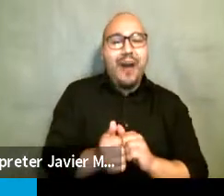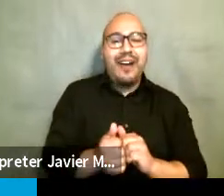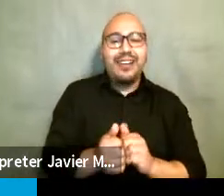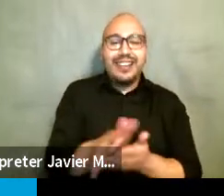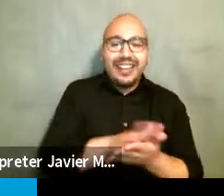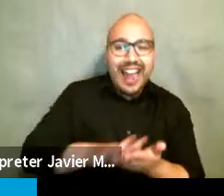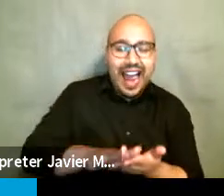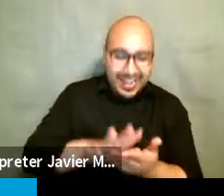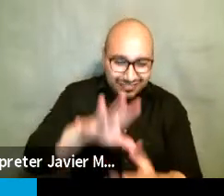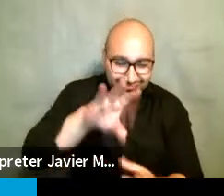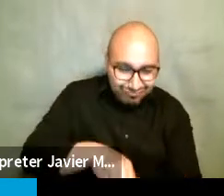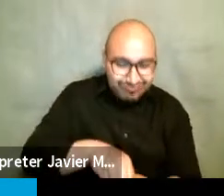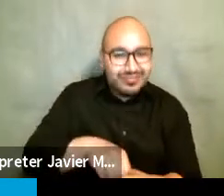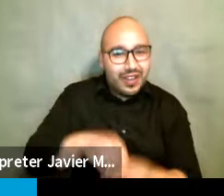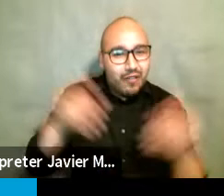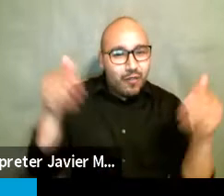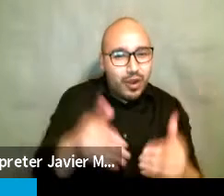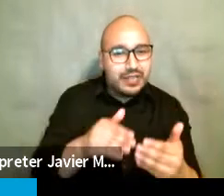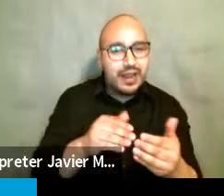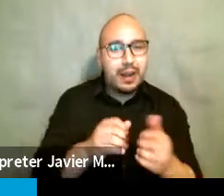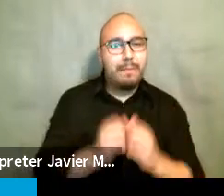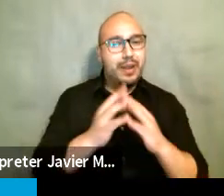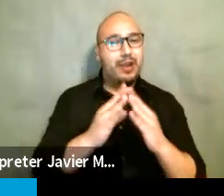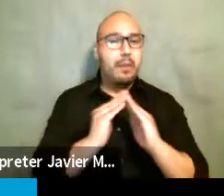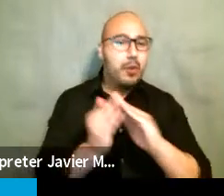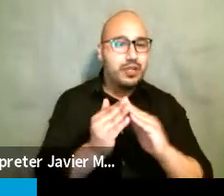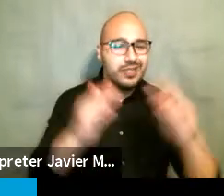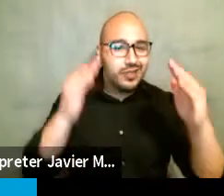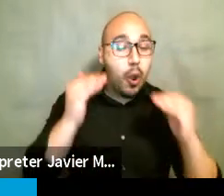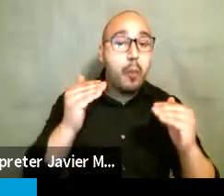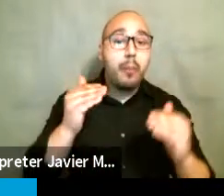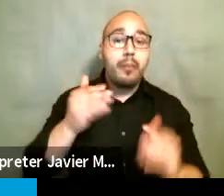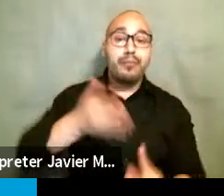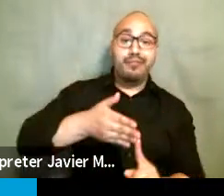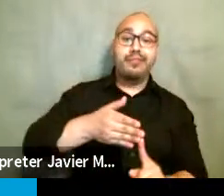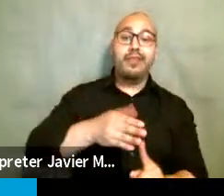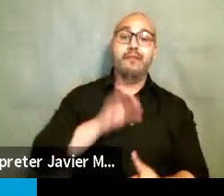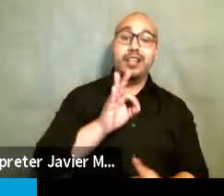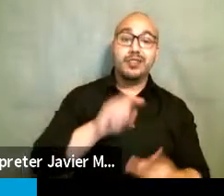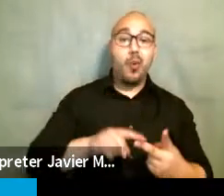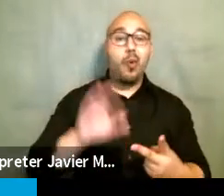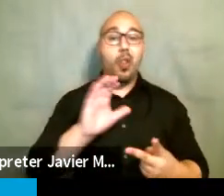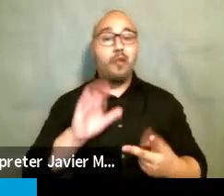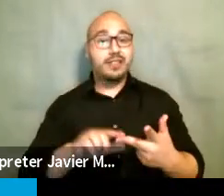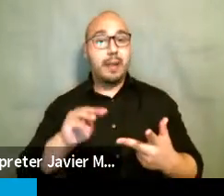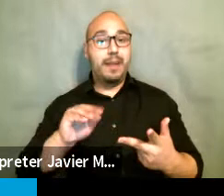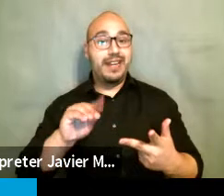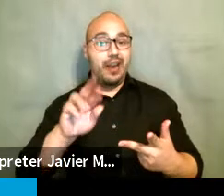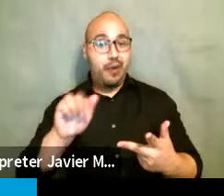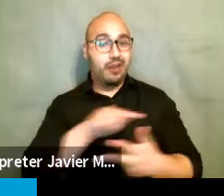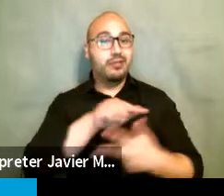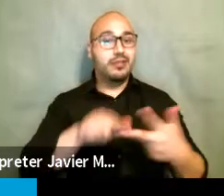building communities and hope. And primarily we do this in Fresno, Clovis, and Madera. These projects are going to be